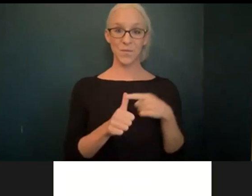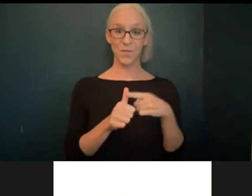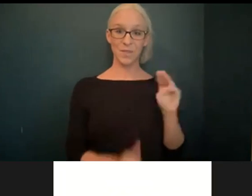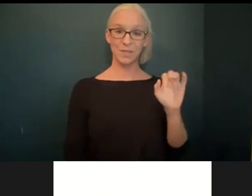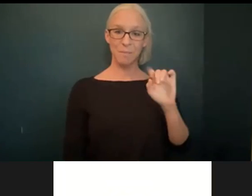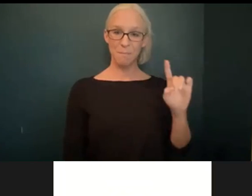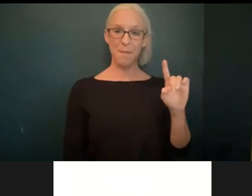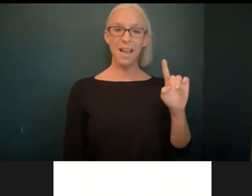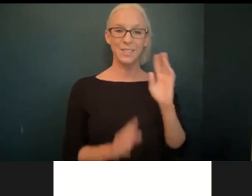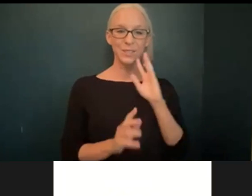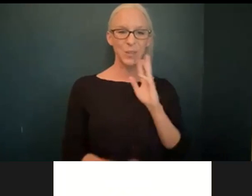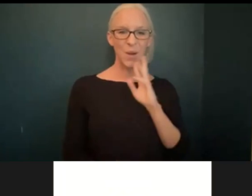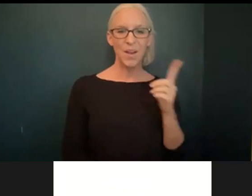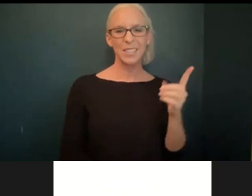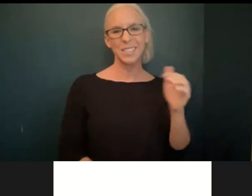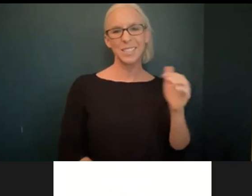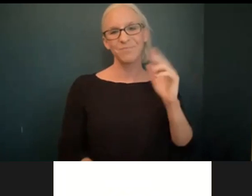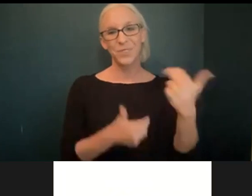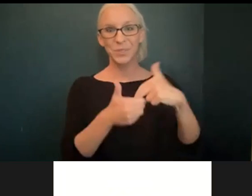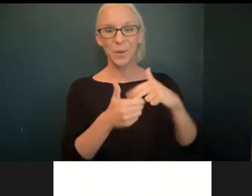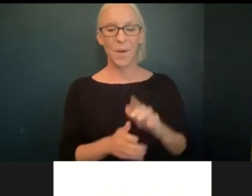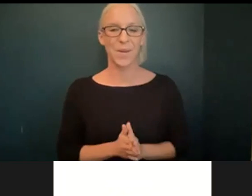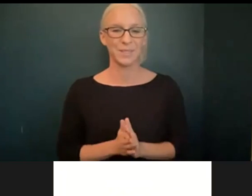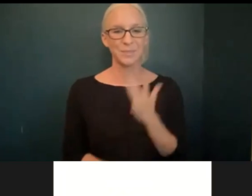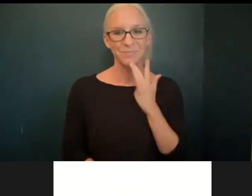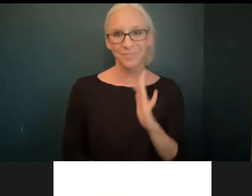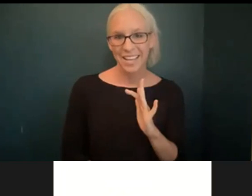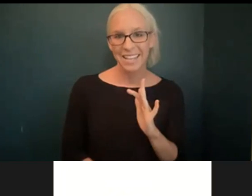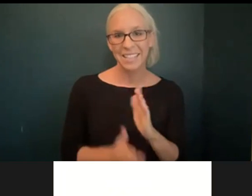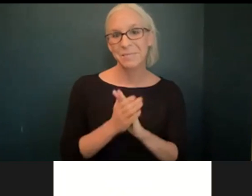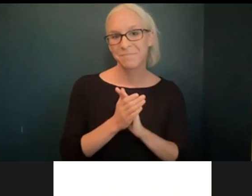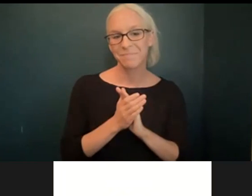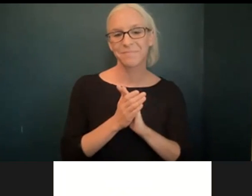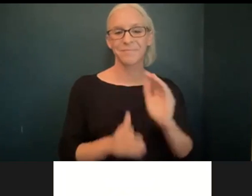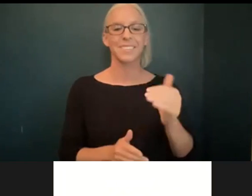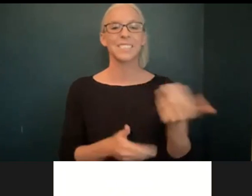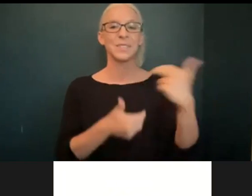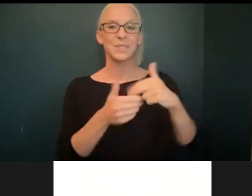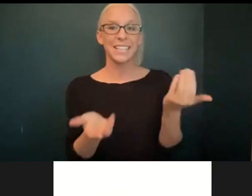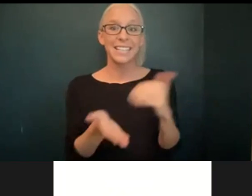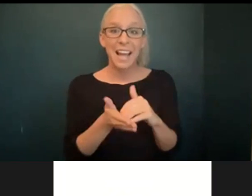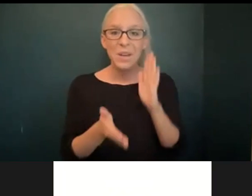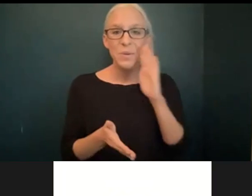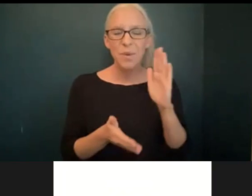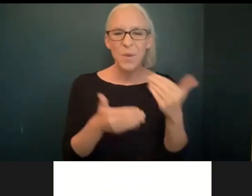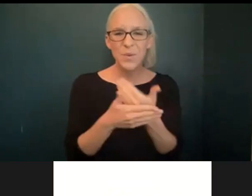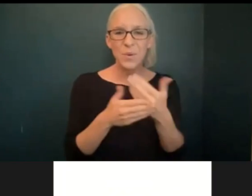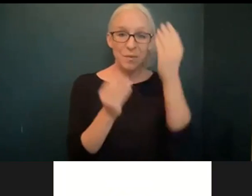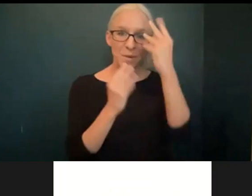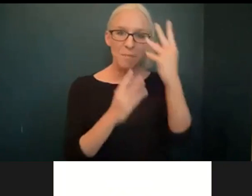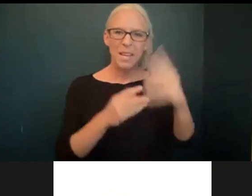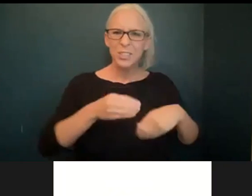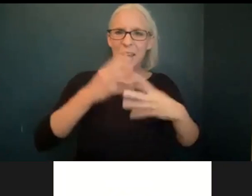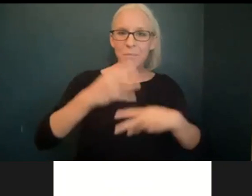so we're very honored to have him joining us again. And he's going to be giving us updates on the COVID-19 pandemic,